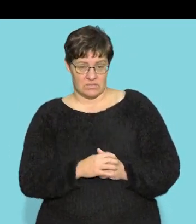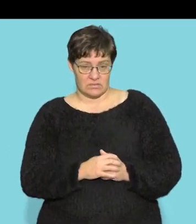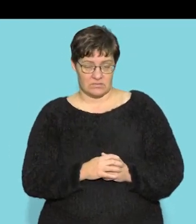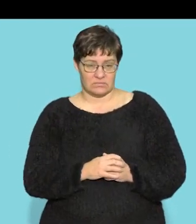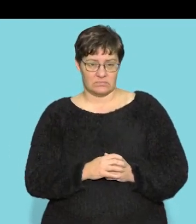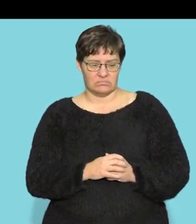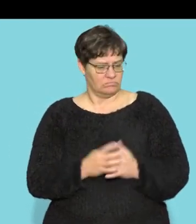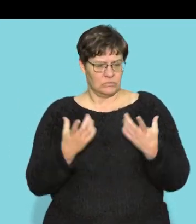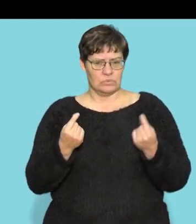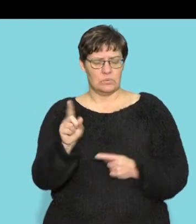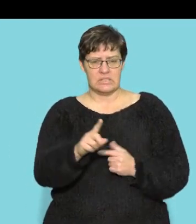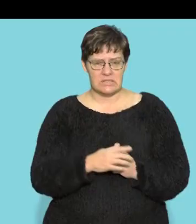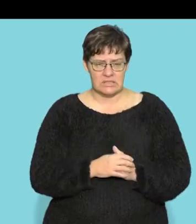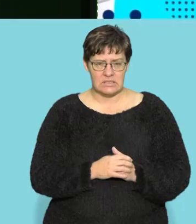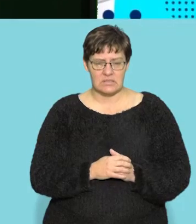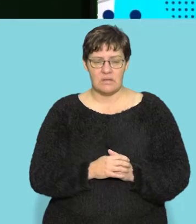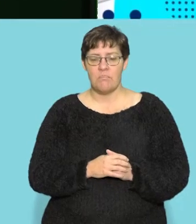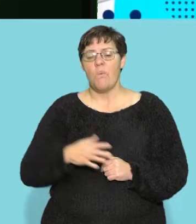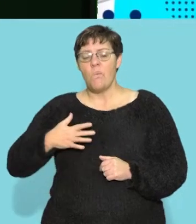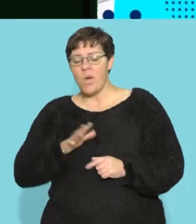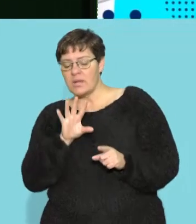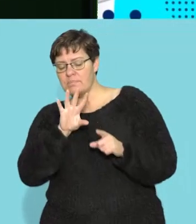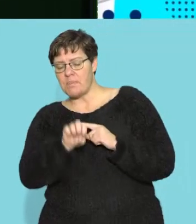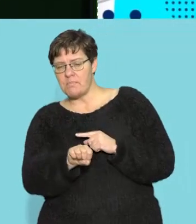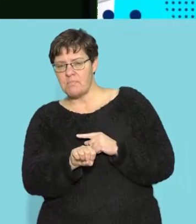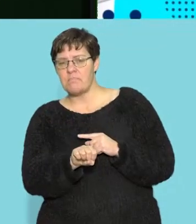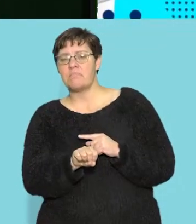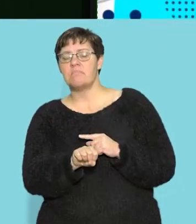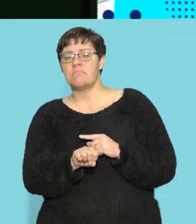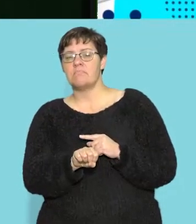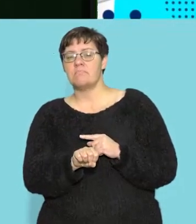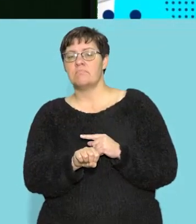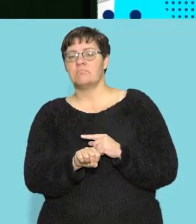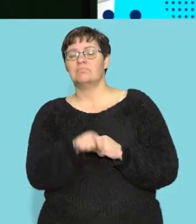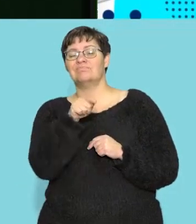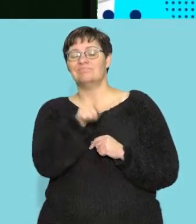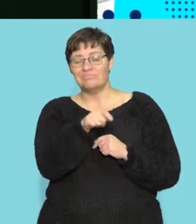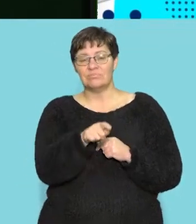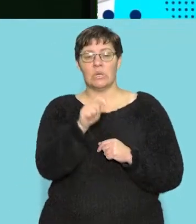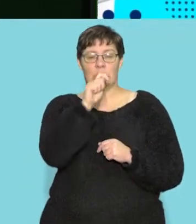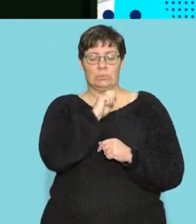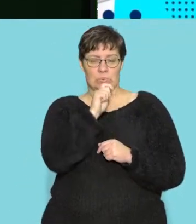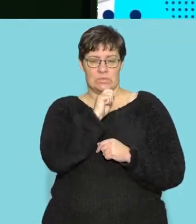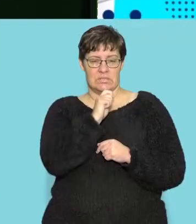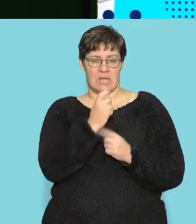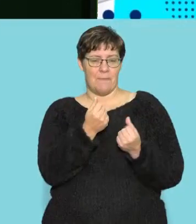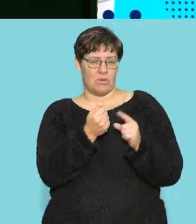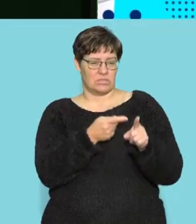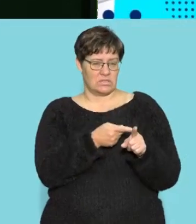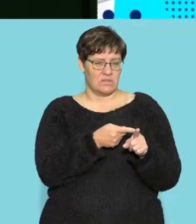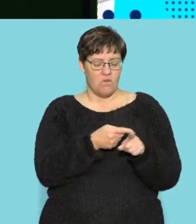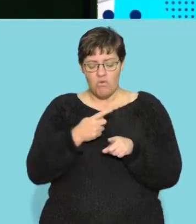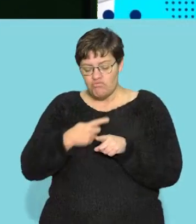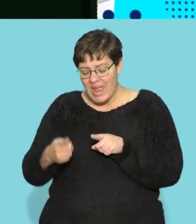35,200. What am I doing? I'm trying to ascertain what figure should be used as